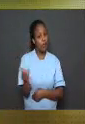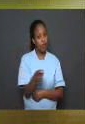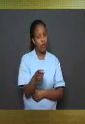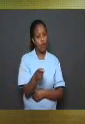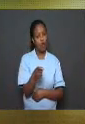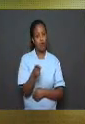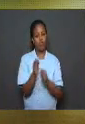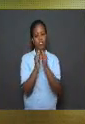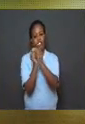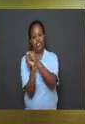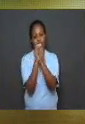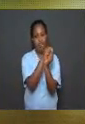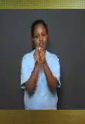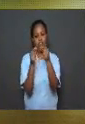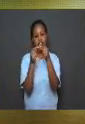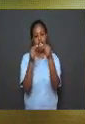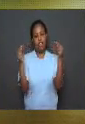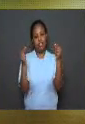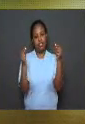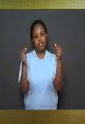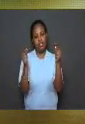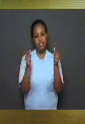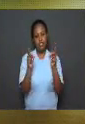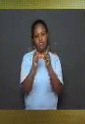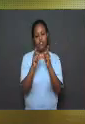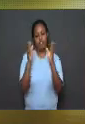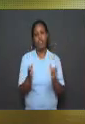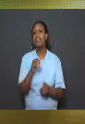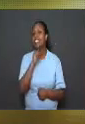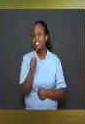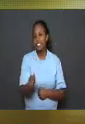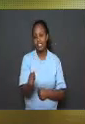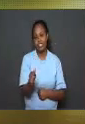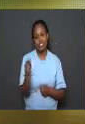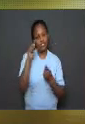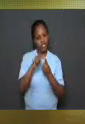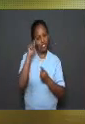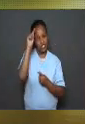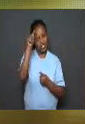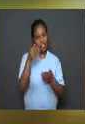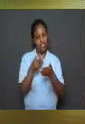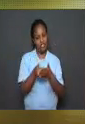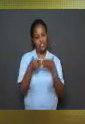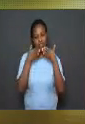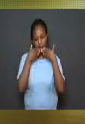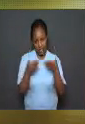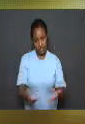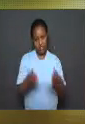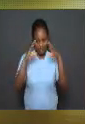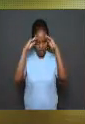Our next lesson would be on the struggle against injustice.